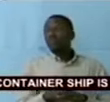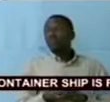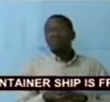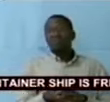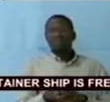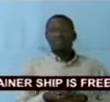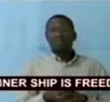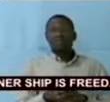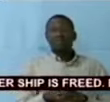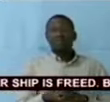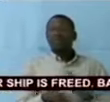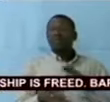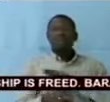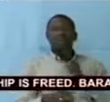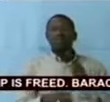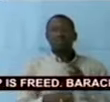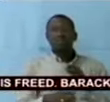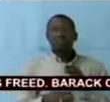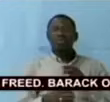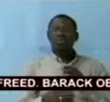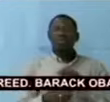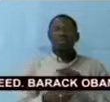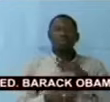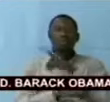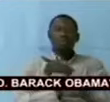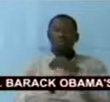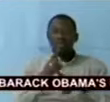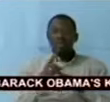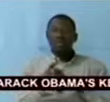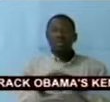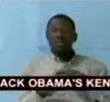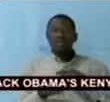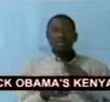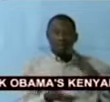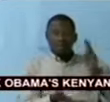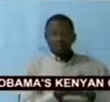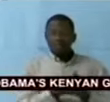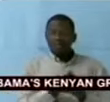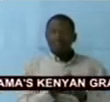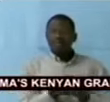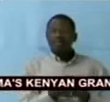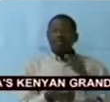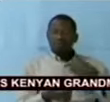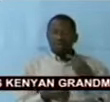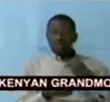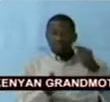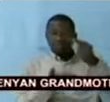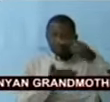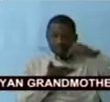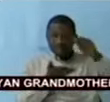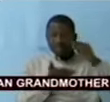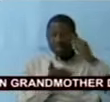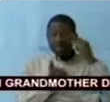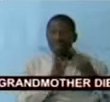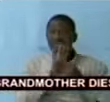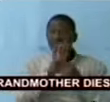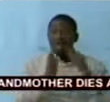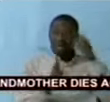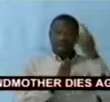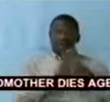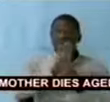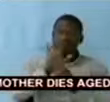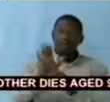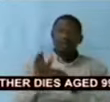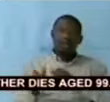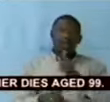no such position as evidence in limbo. You can mark it for identification, but and